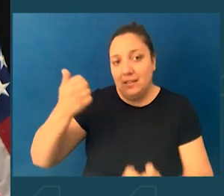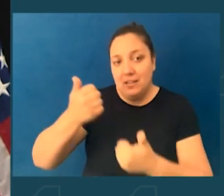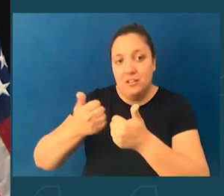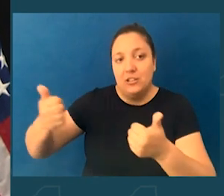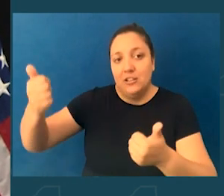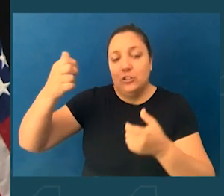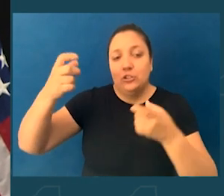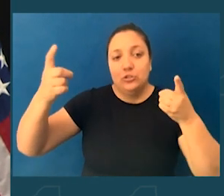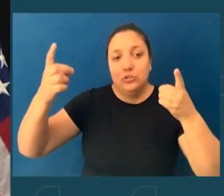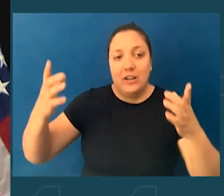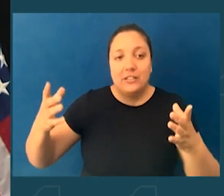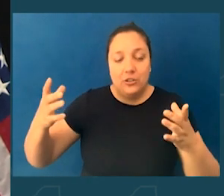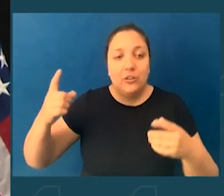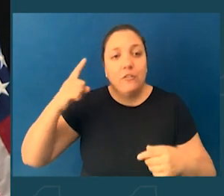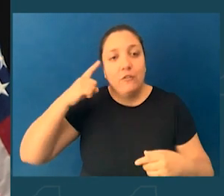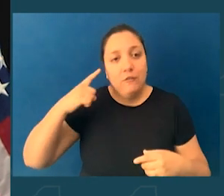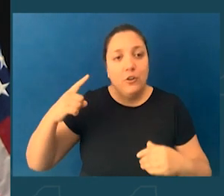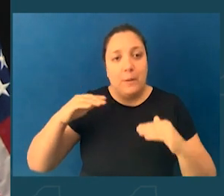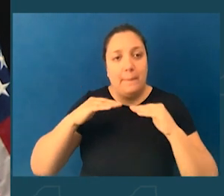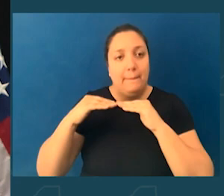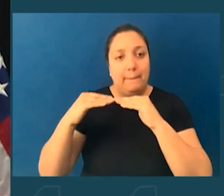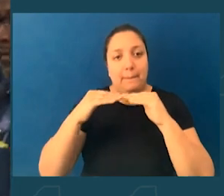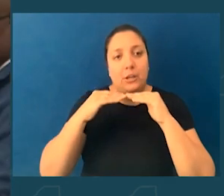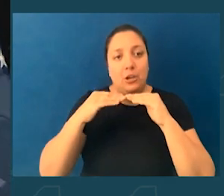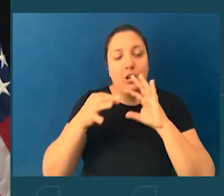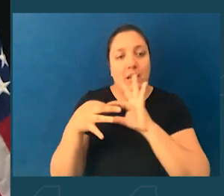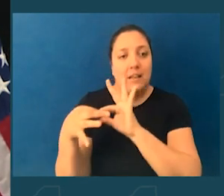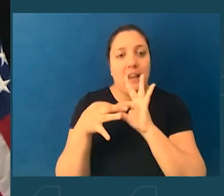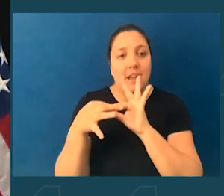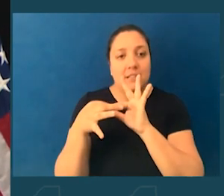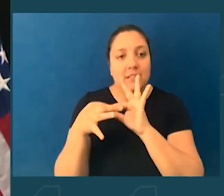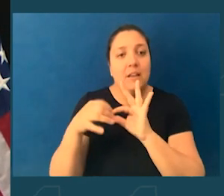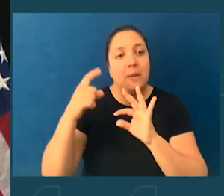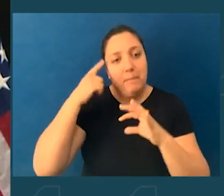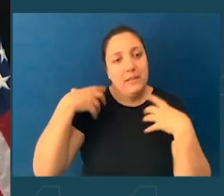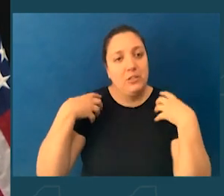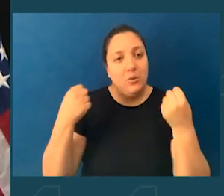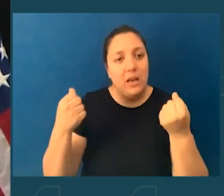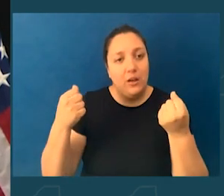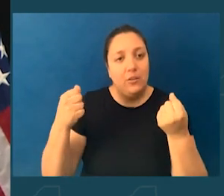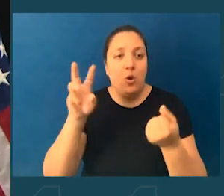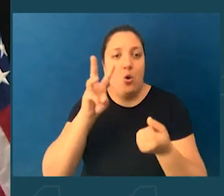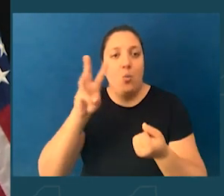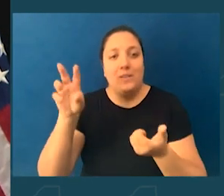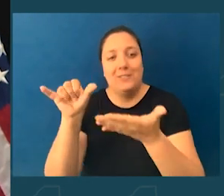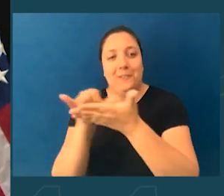Peer Connection of Western New York.